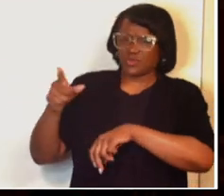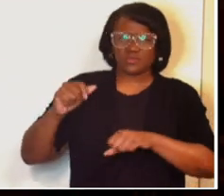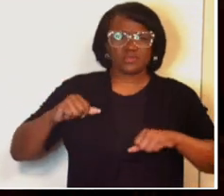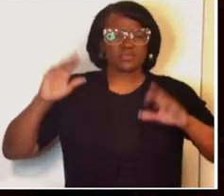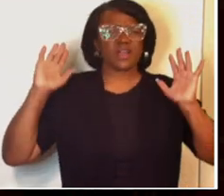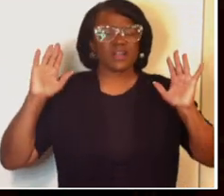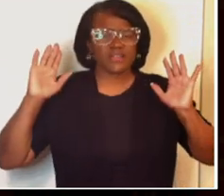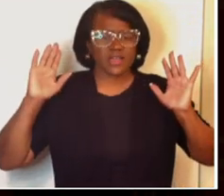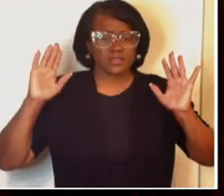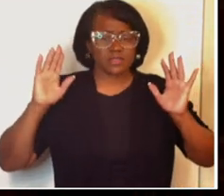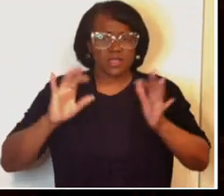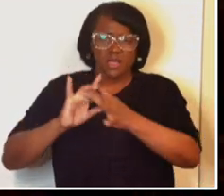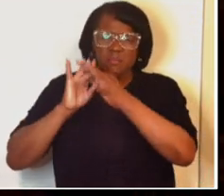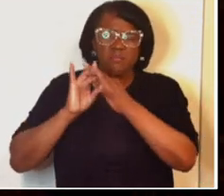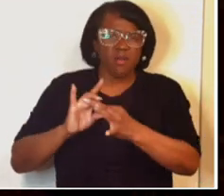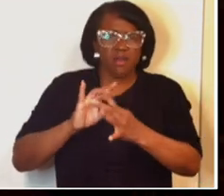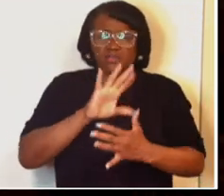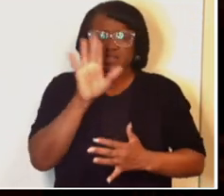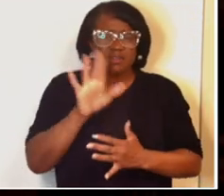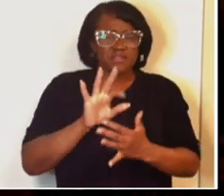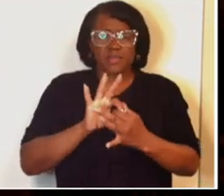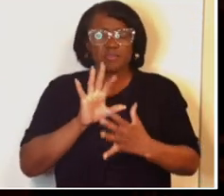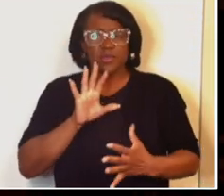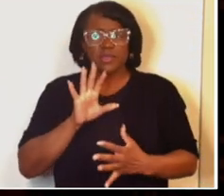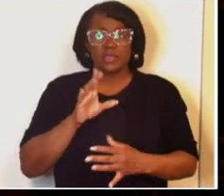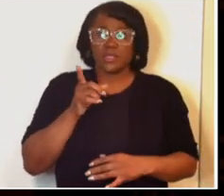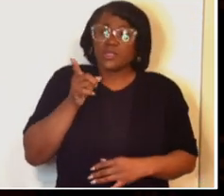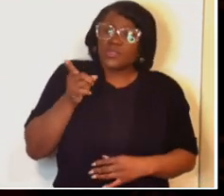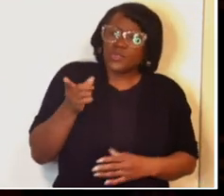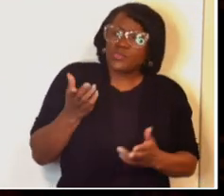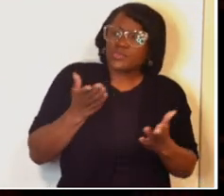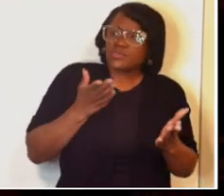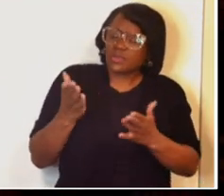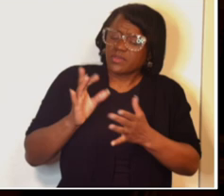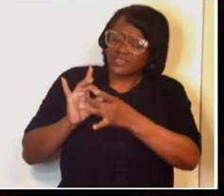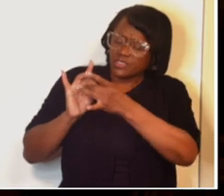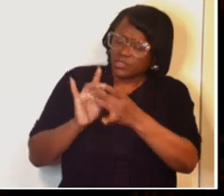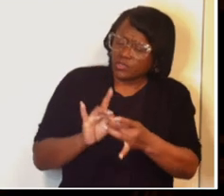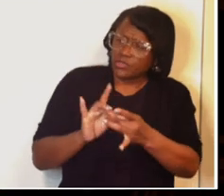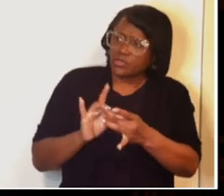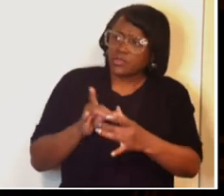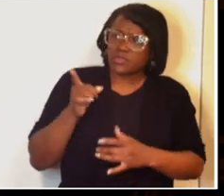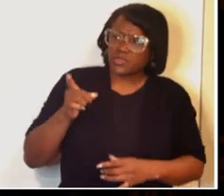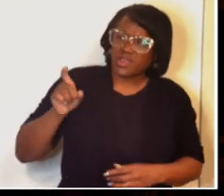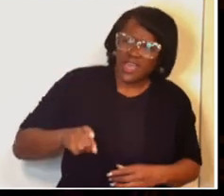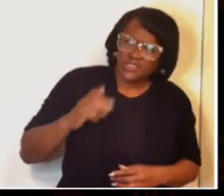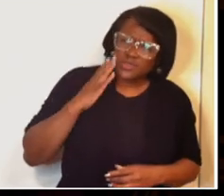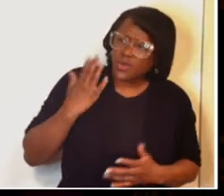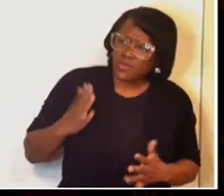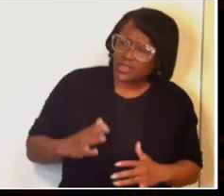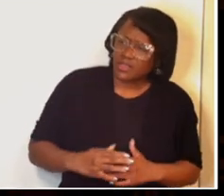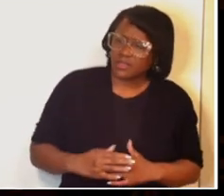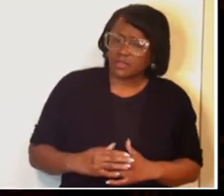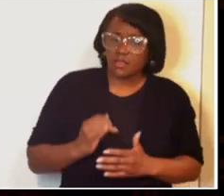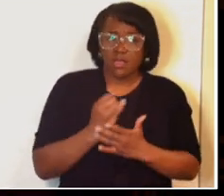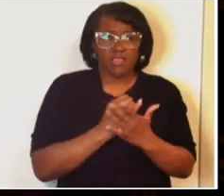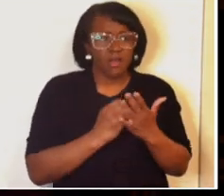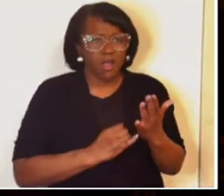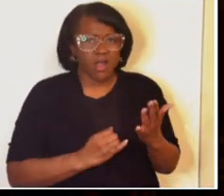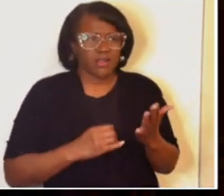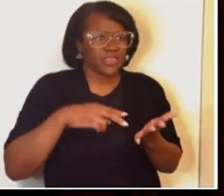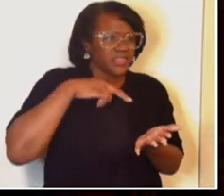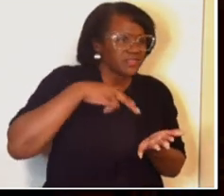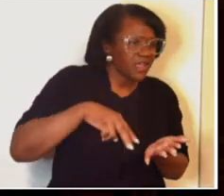never be broken. You serve as its glue. You had to know. The artwork, the dance, the essence,